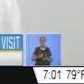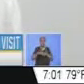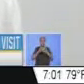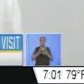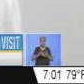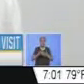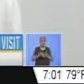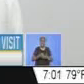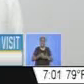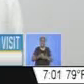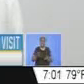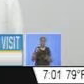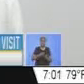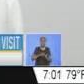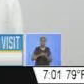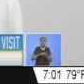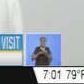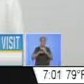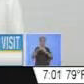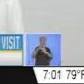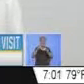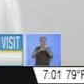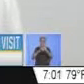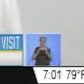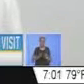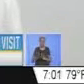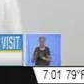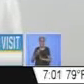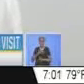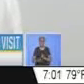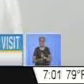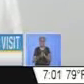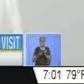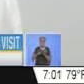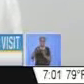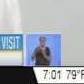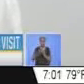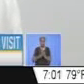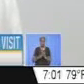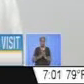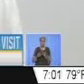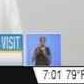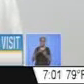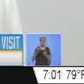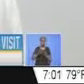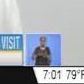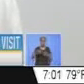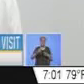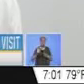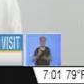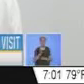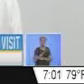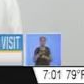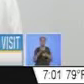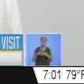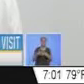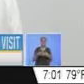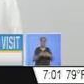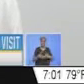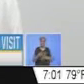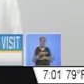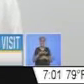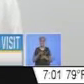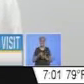progressive reconstruction strategy and assistance program to restore our communities and